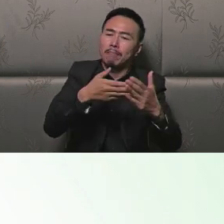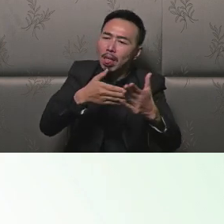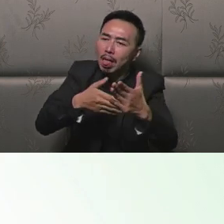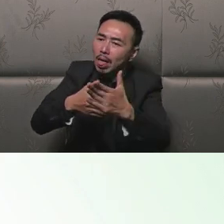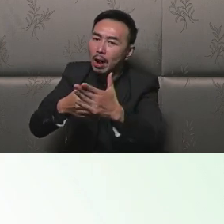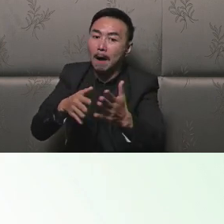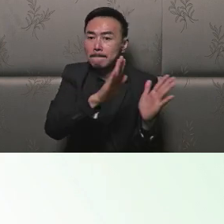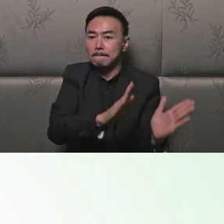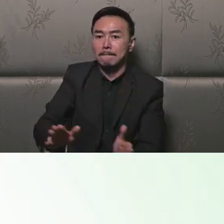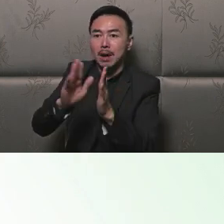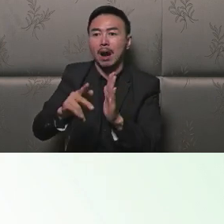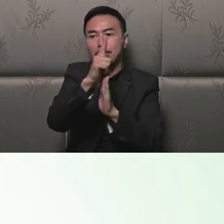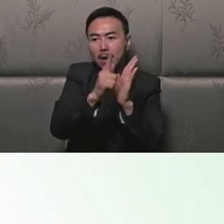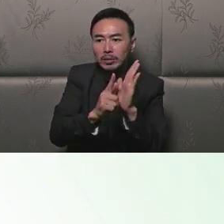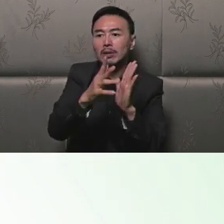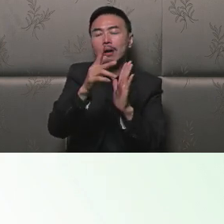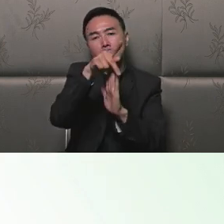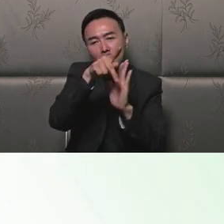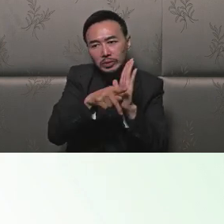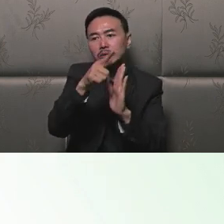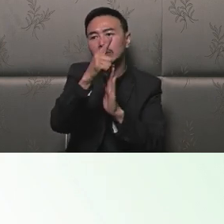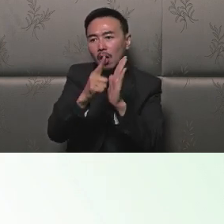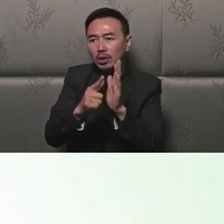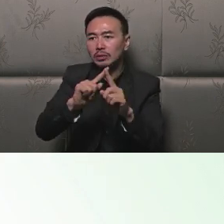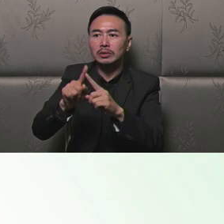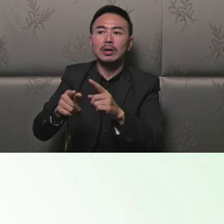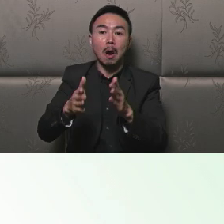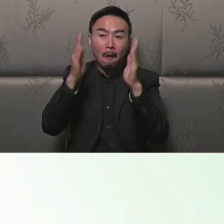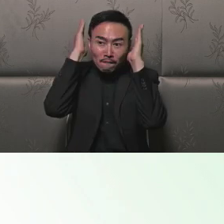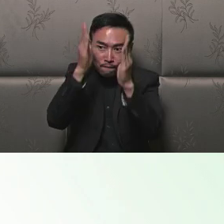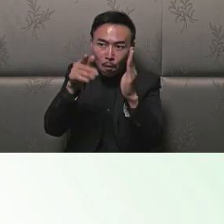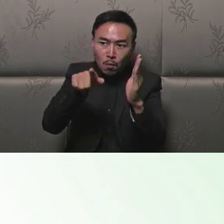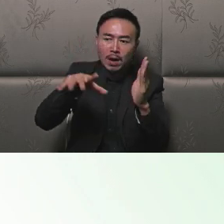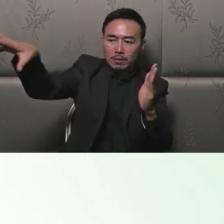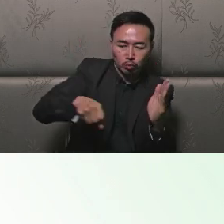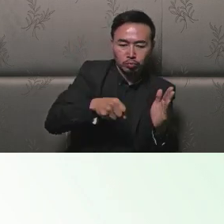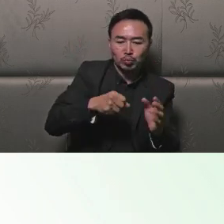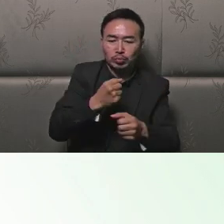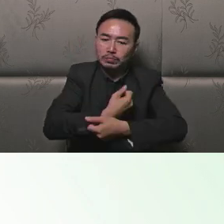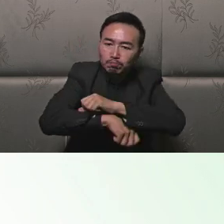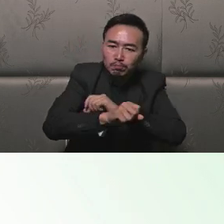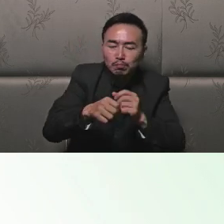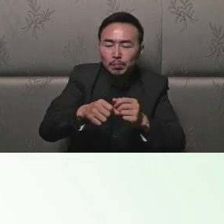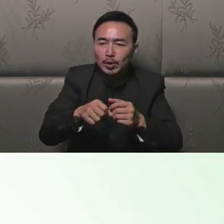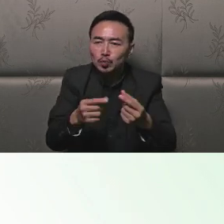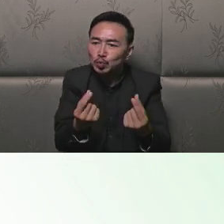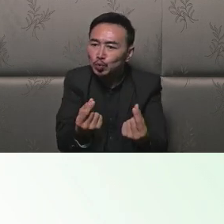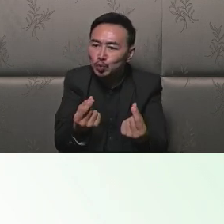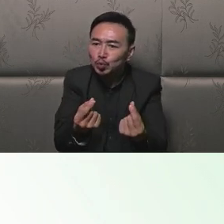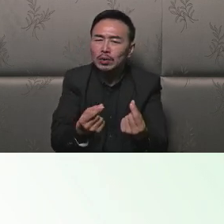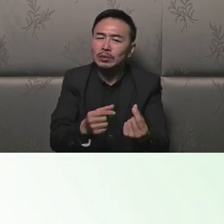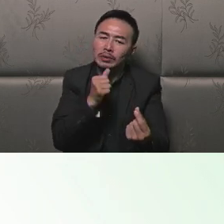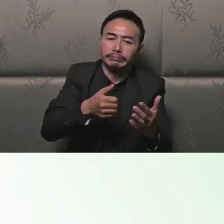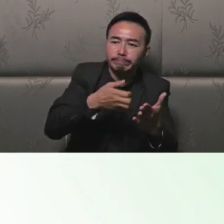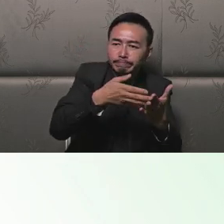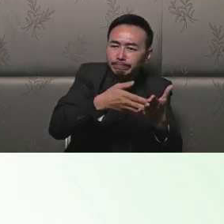up having that discriminatory impact. And we need to work closely with governments to be able to eliminate that and open up